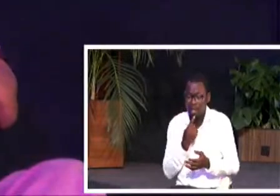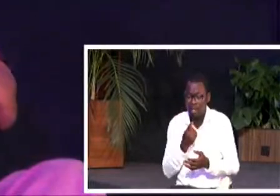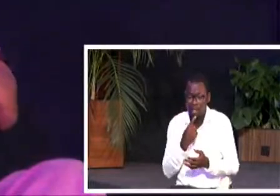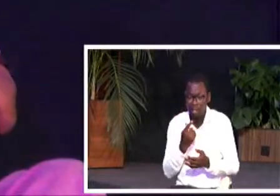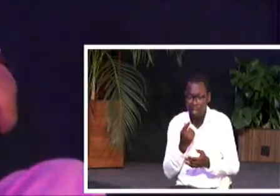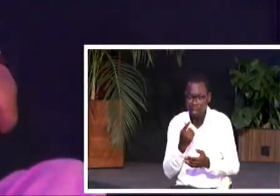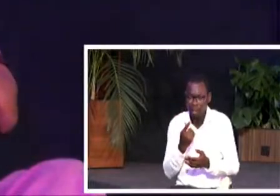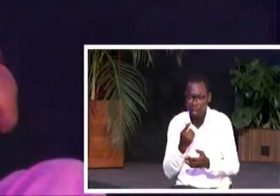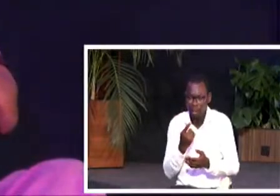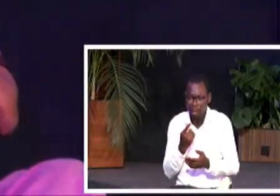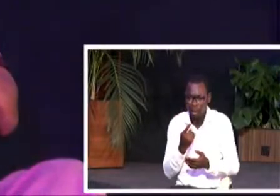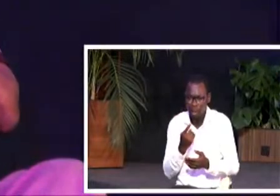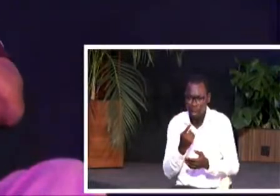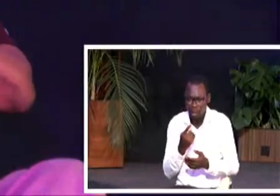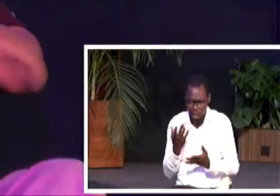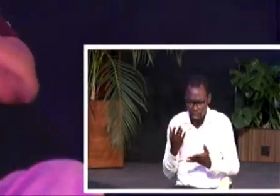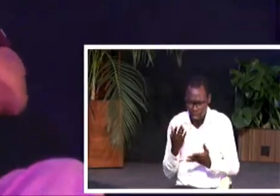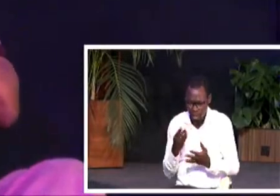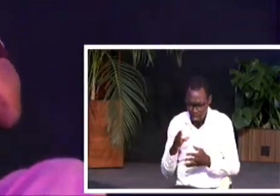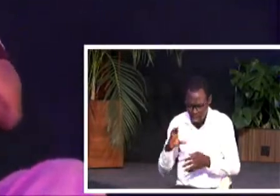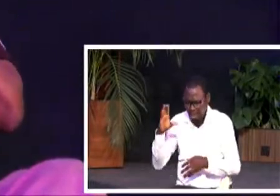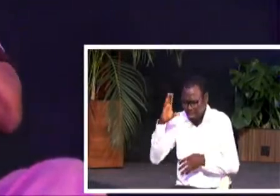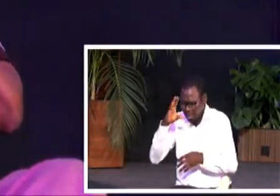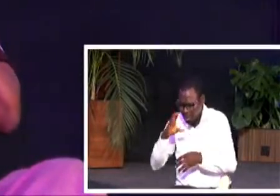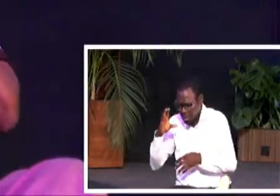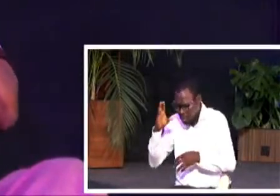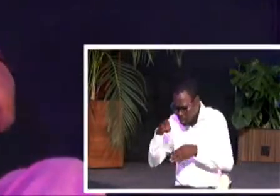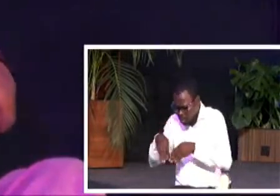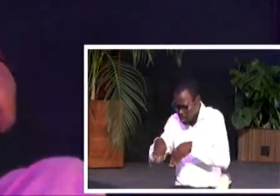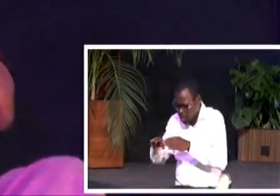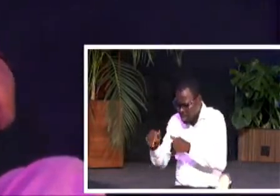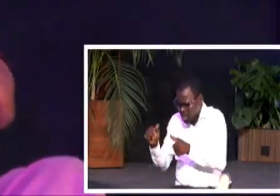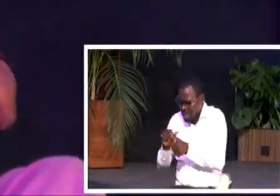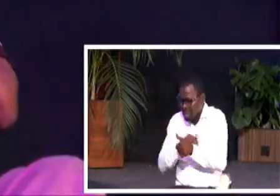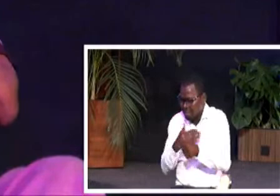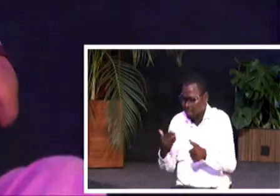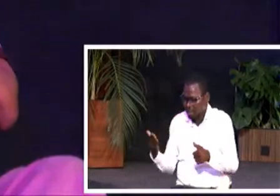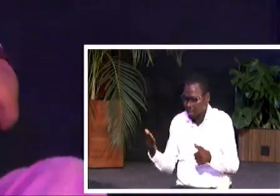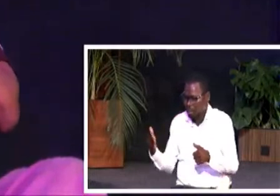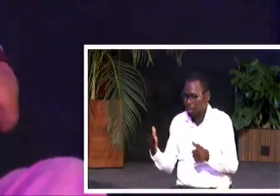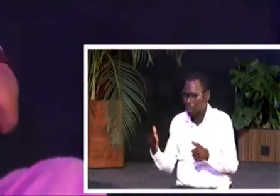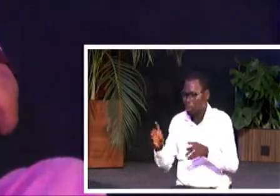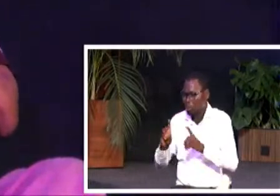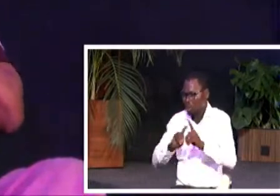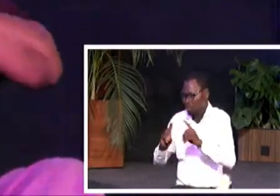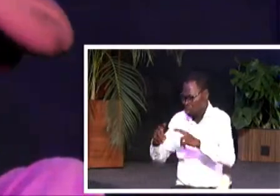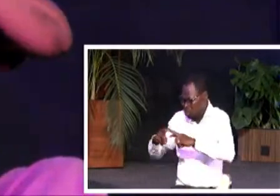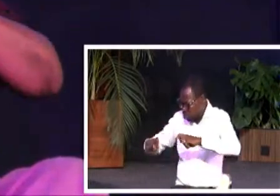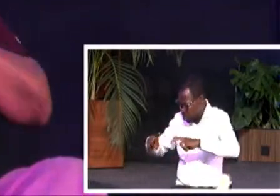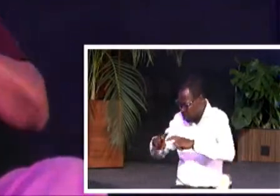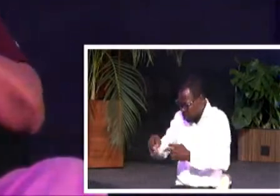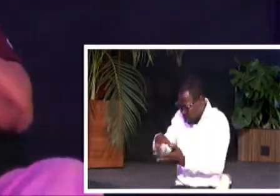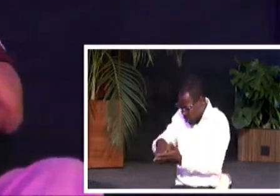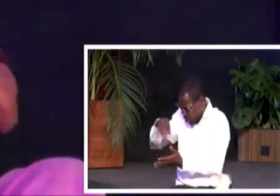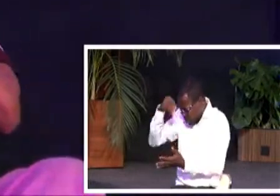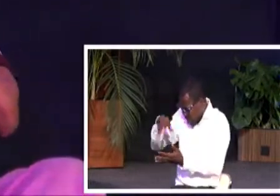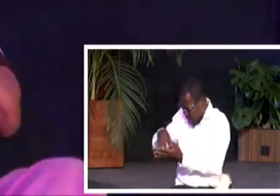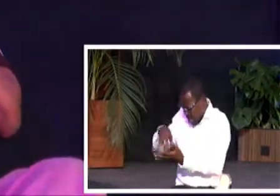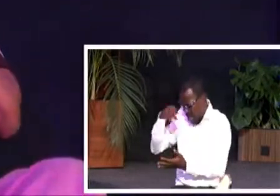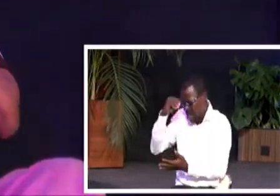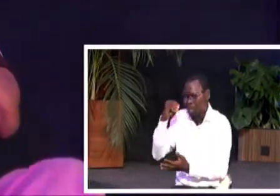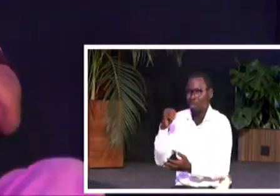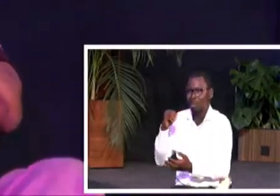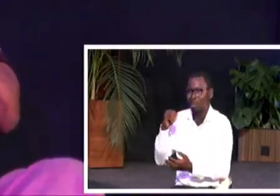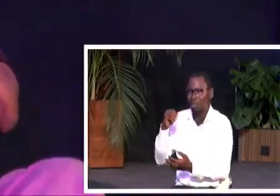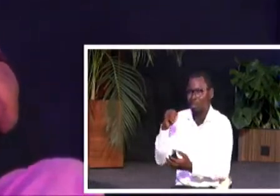find the market. You know, with everything that you do, you have to research. You have to learn. Nothing just drops on your